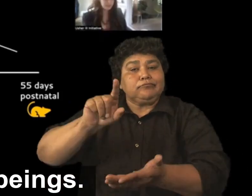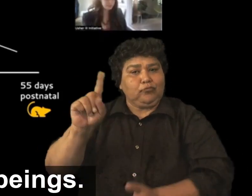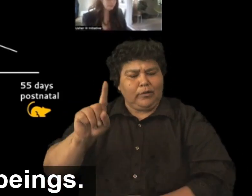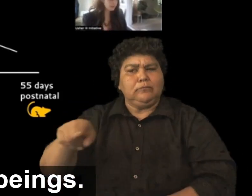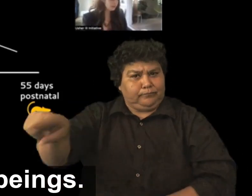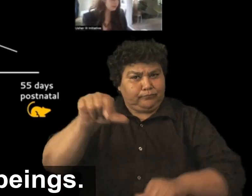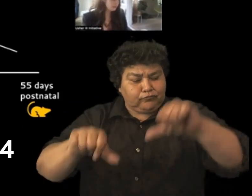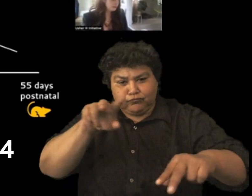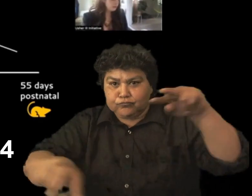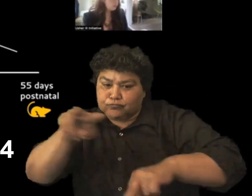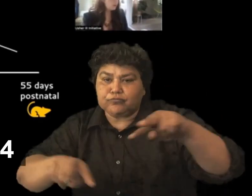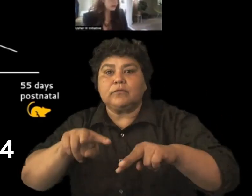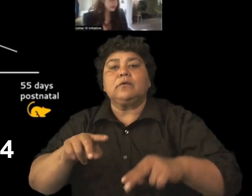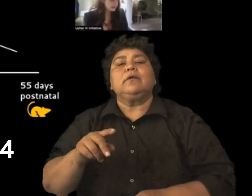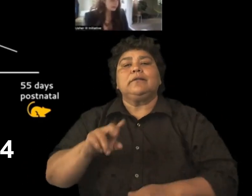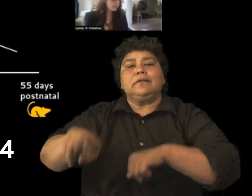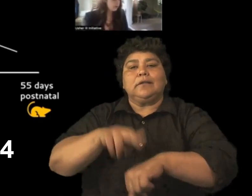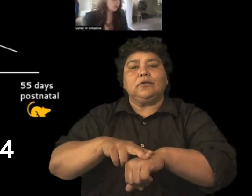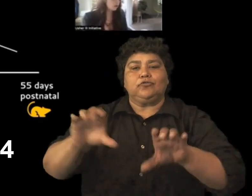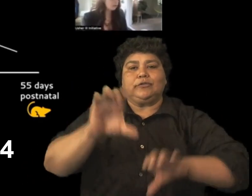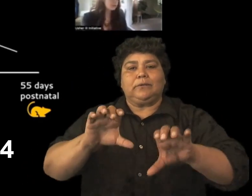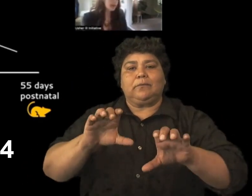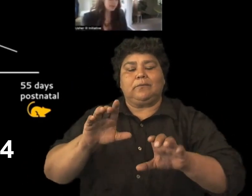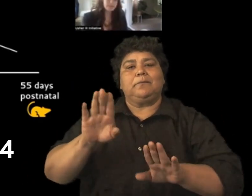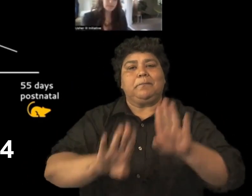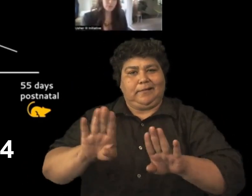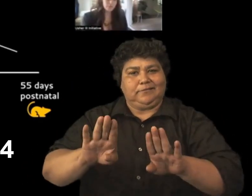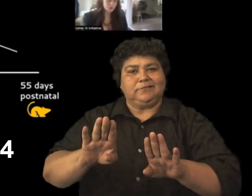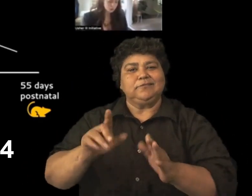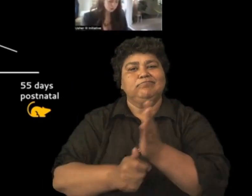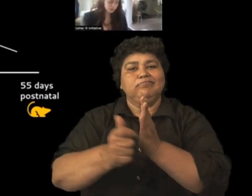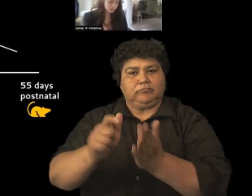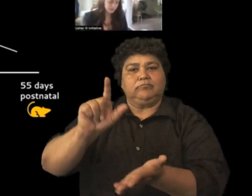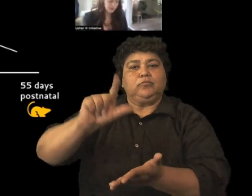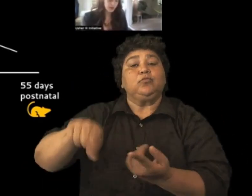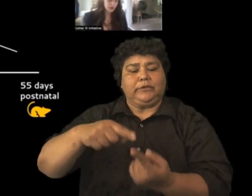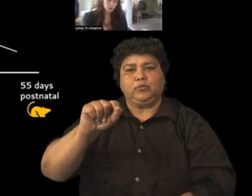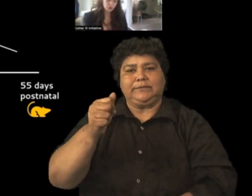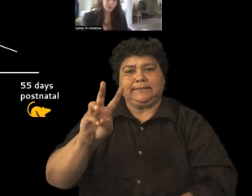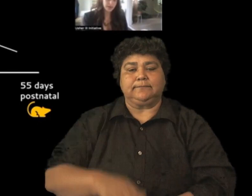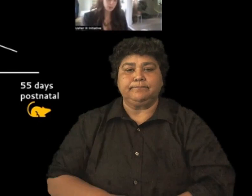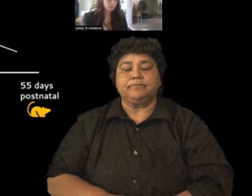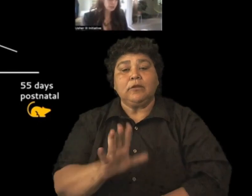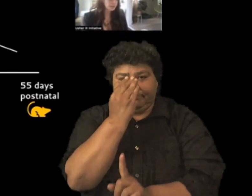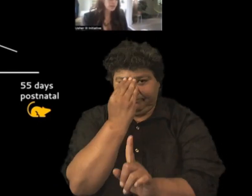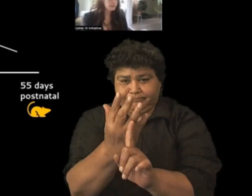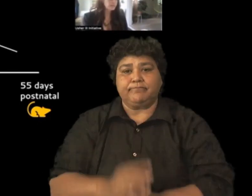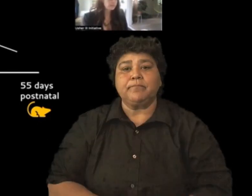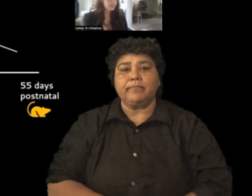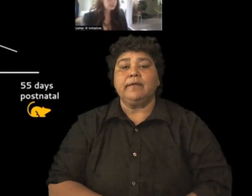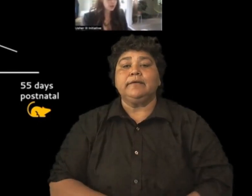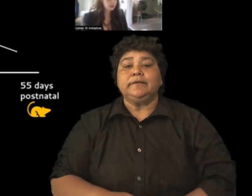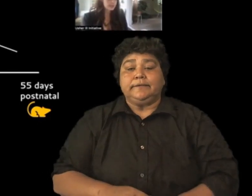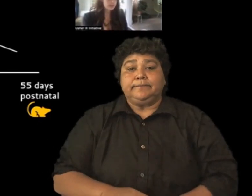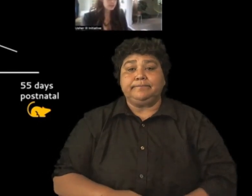2016. One note, although the absence of a visual phenotype in Usher III animal models has